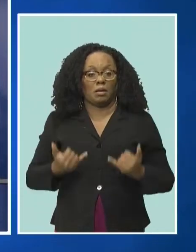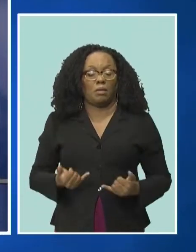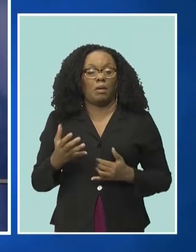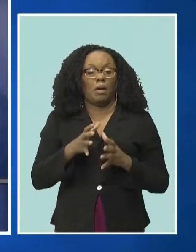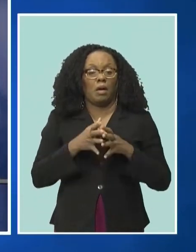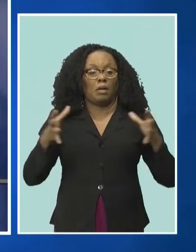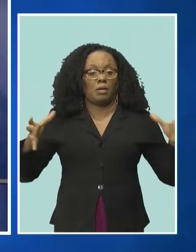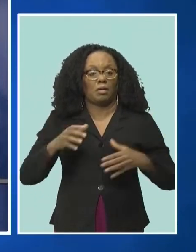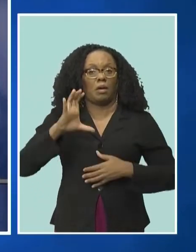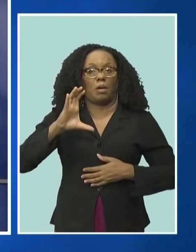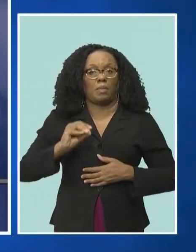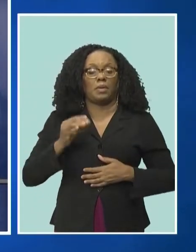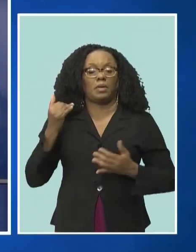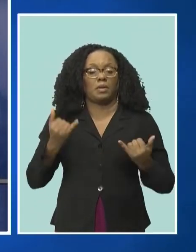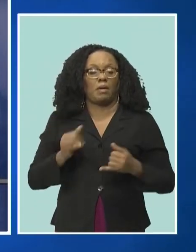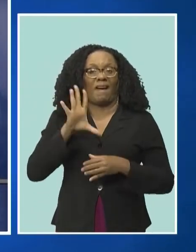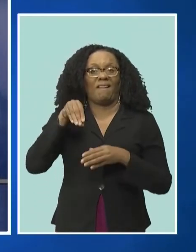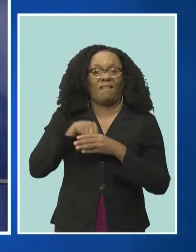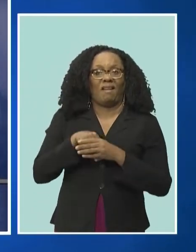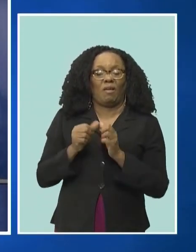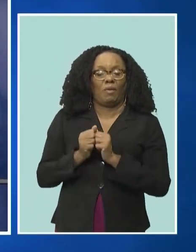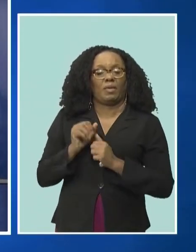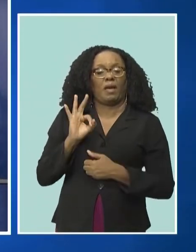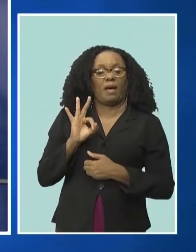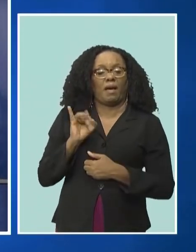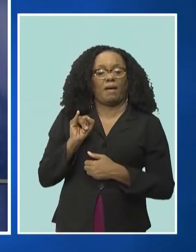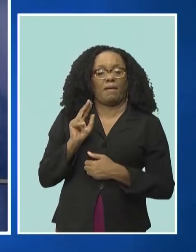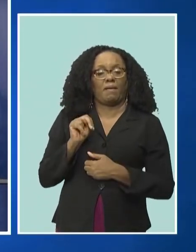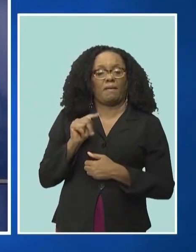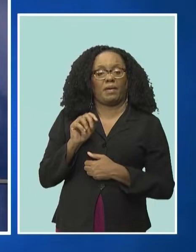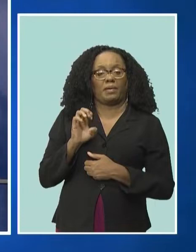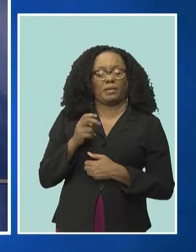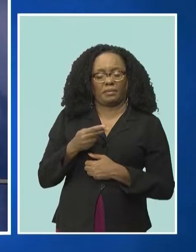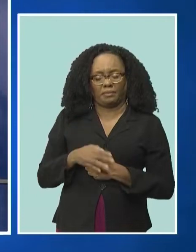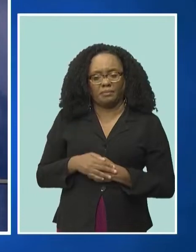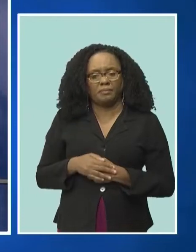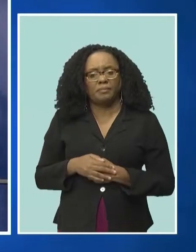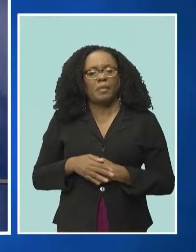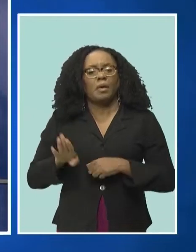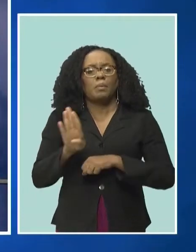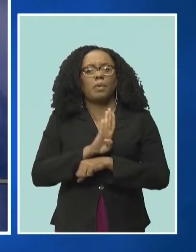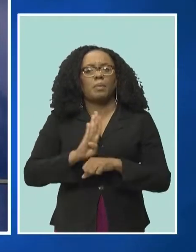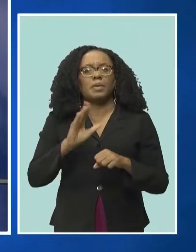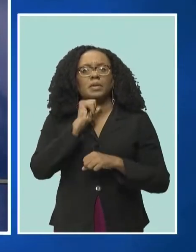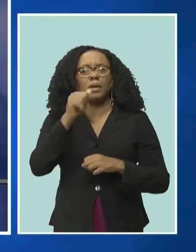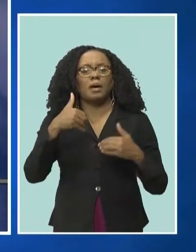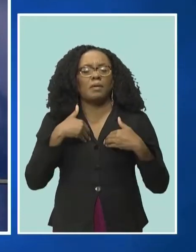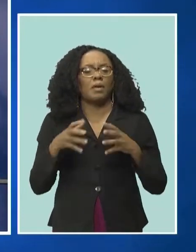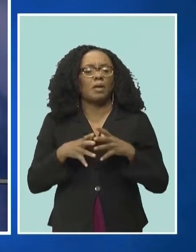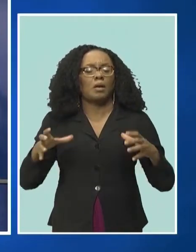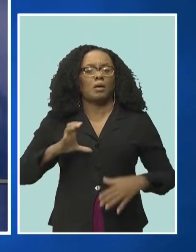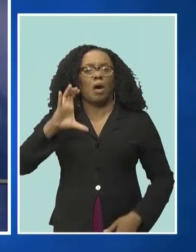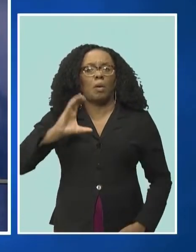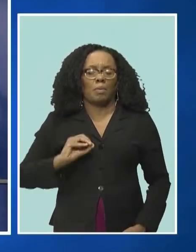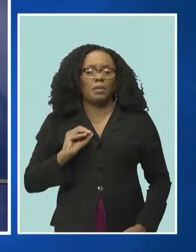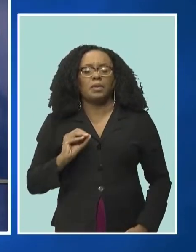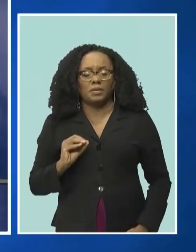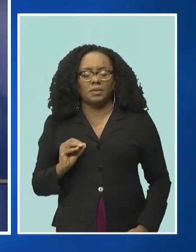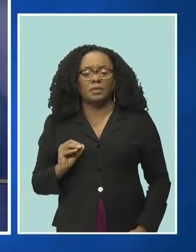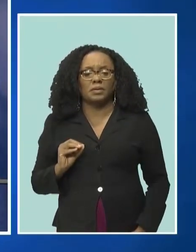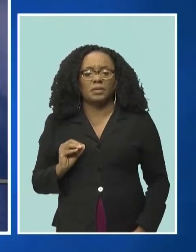don't have lots of companies that are pioneering in the area. And so when a company like